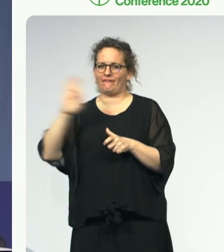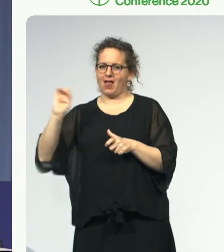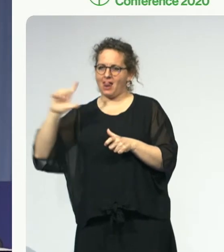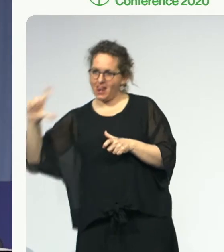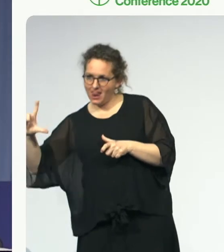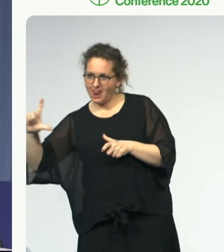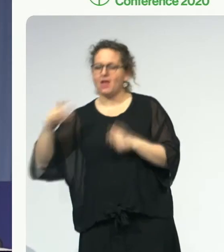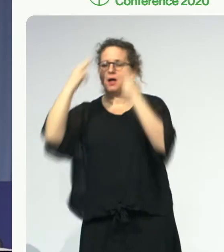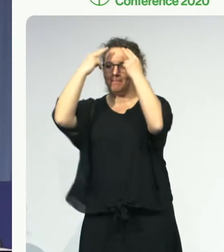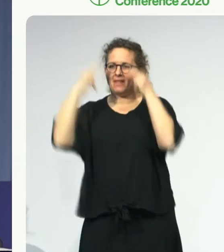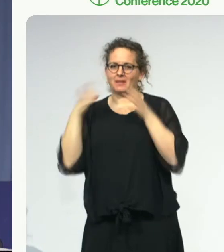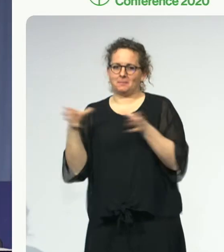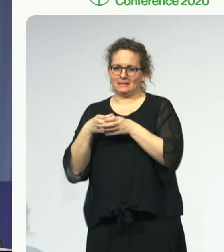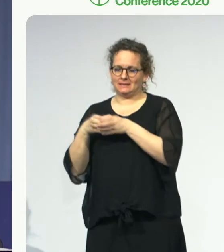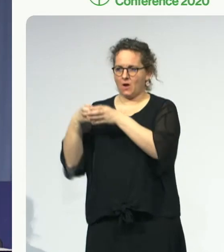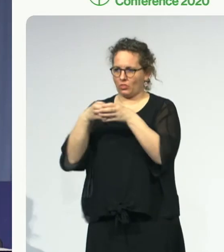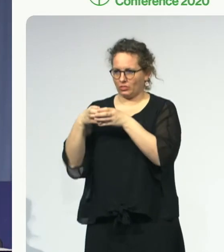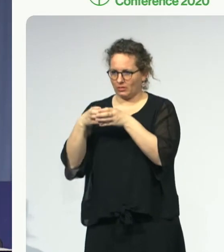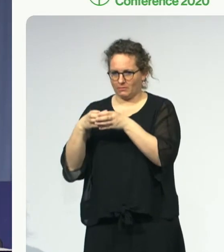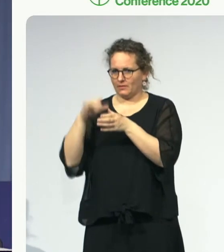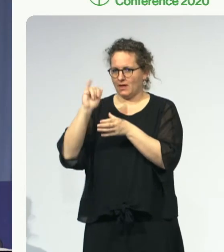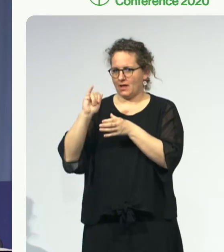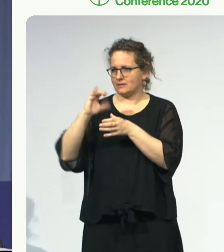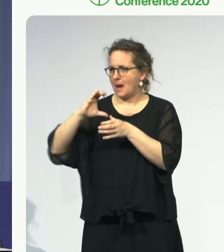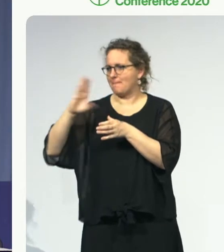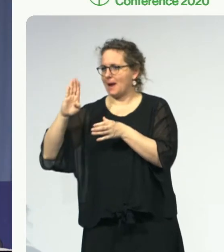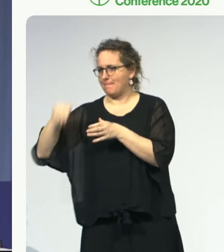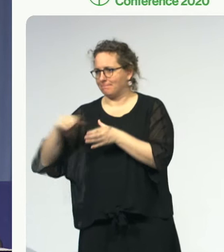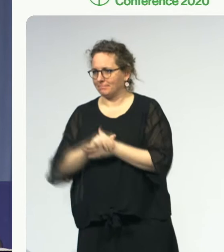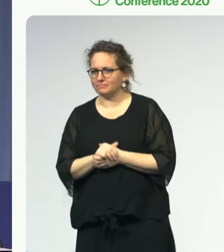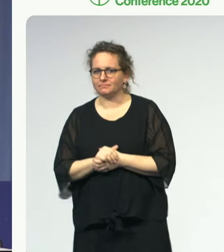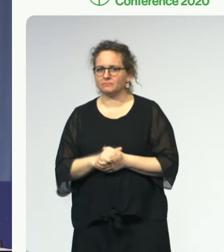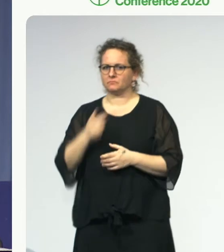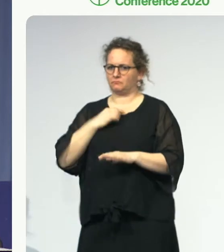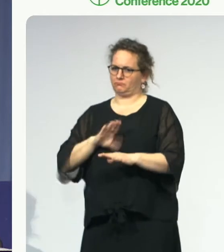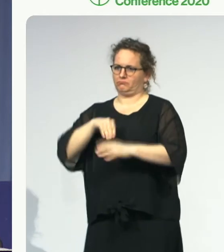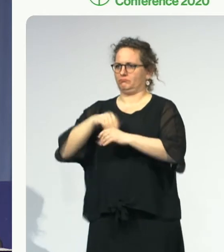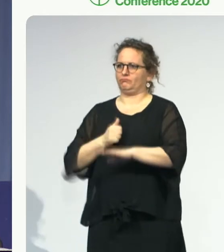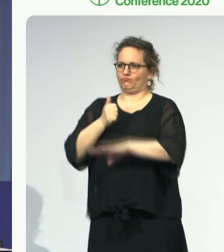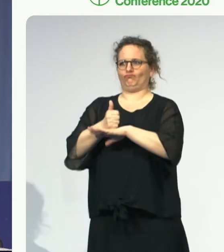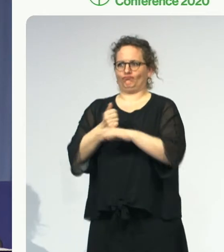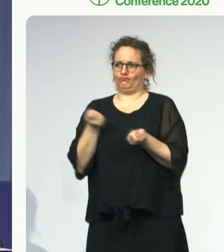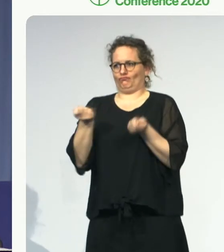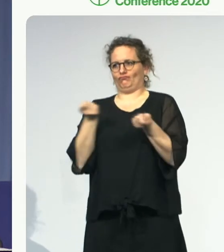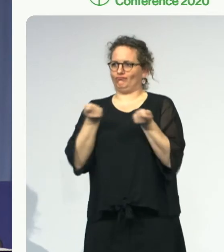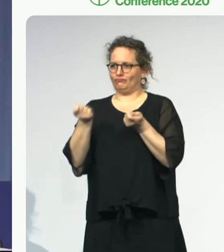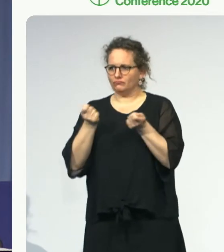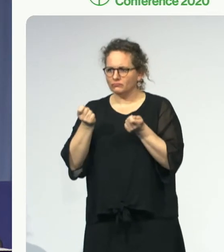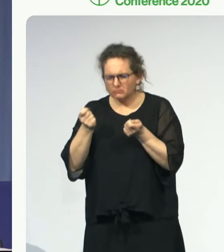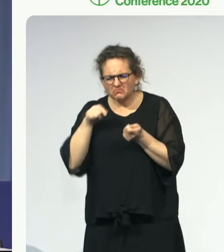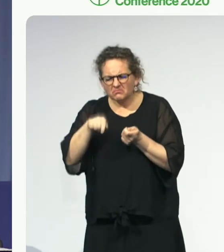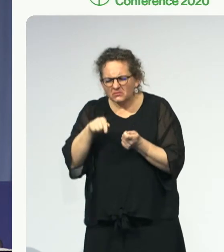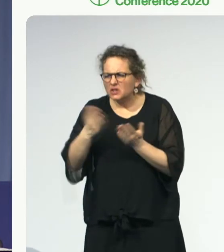innovative inclusive education project that has primarily been focusing on converting special schools into